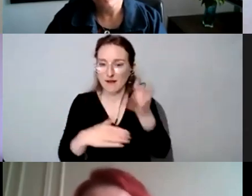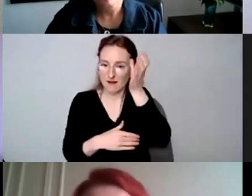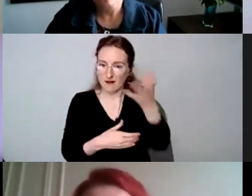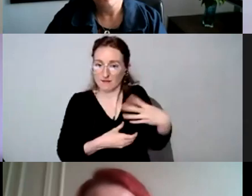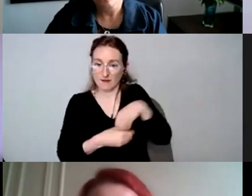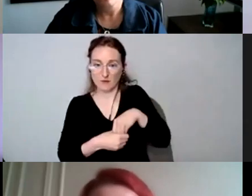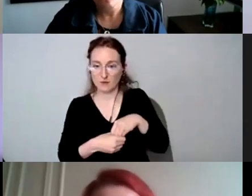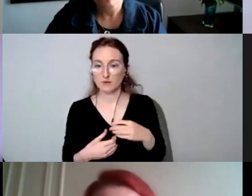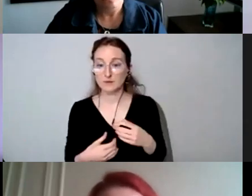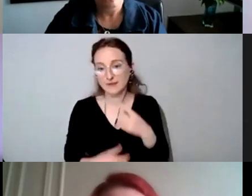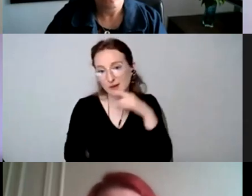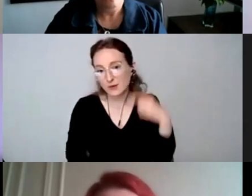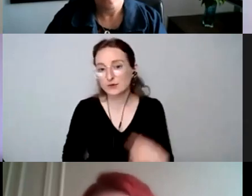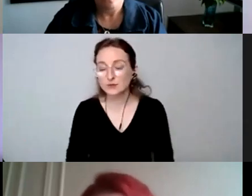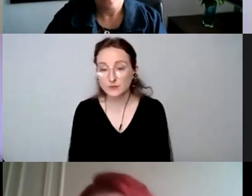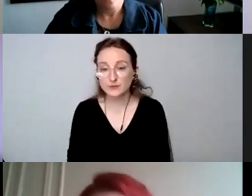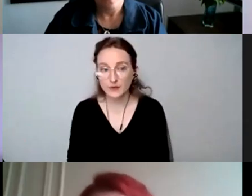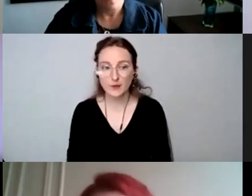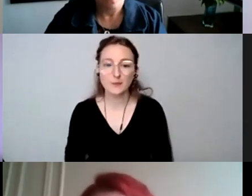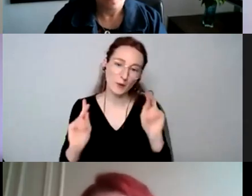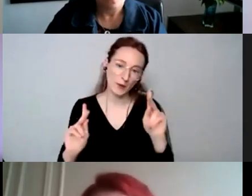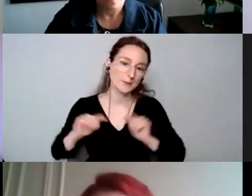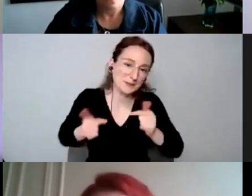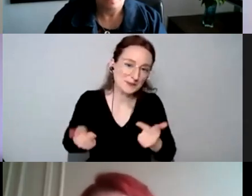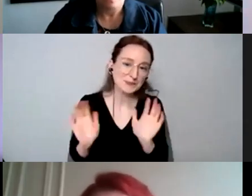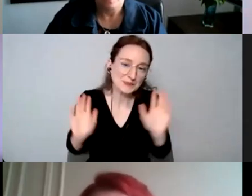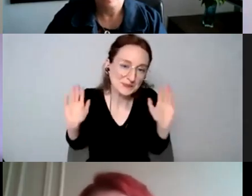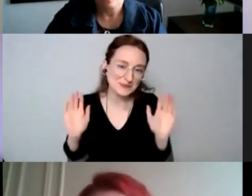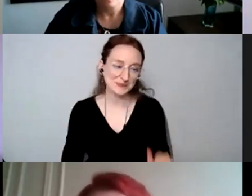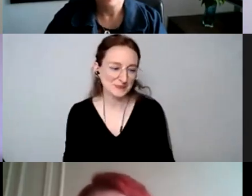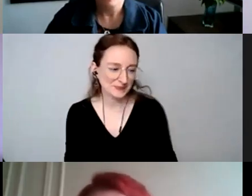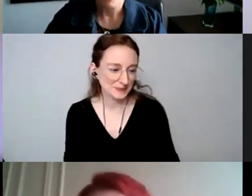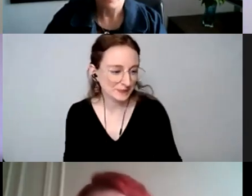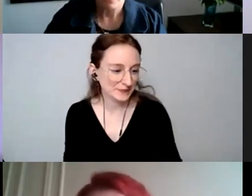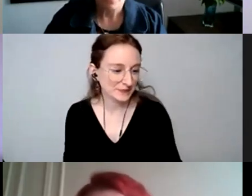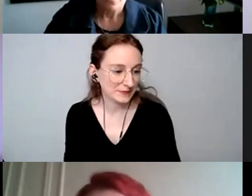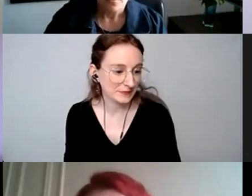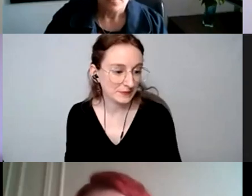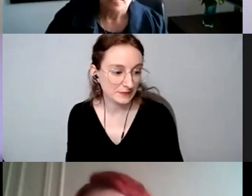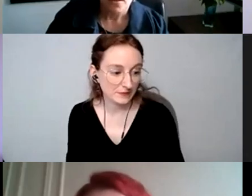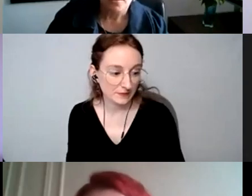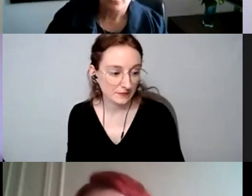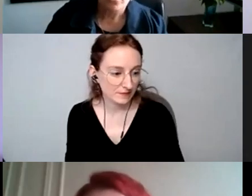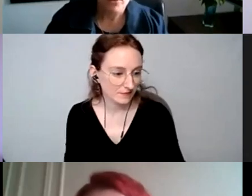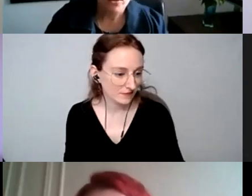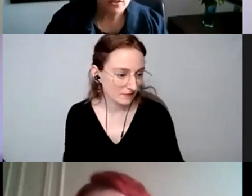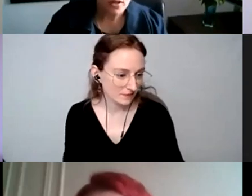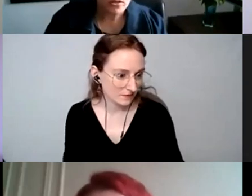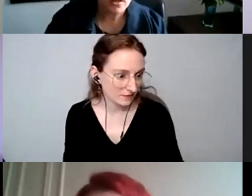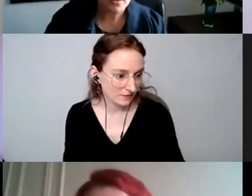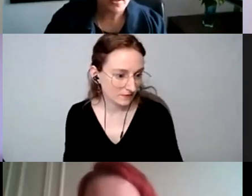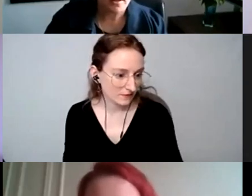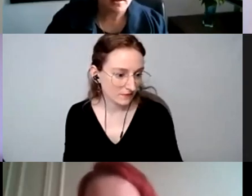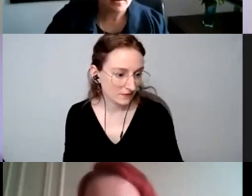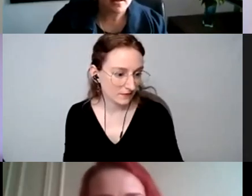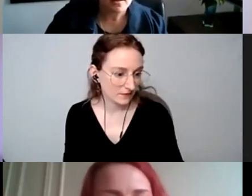in Russia. Yeah, I think I'll pass my turn now to someone else. Thank you so much,